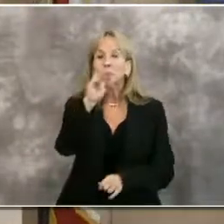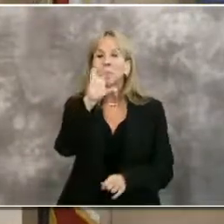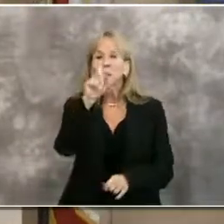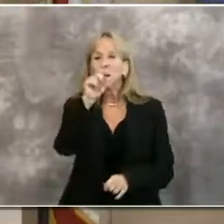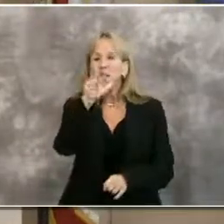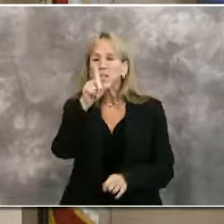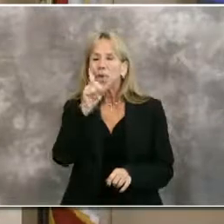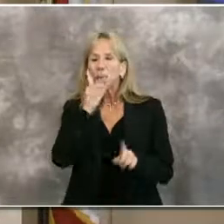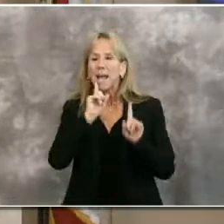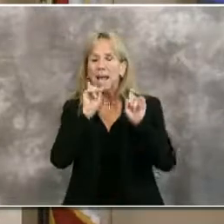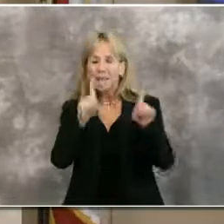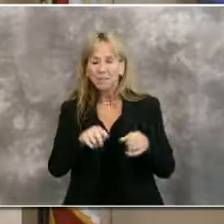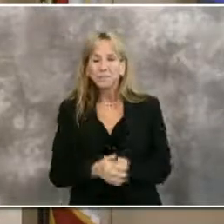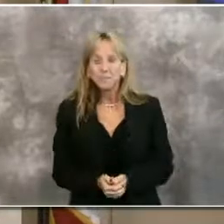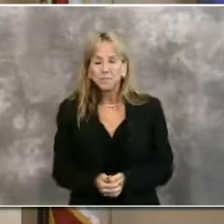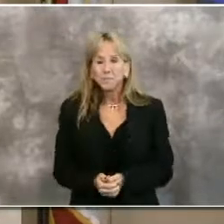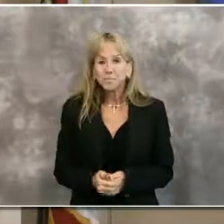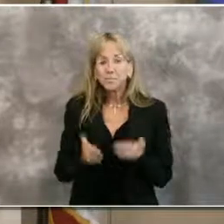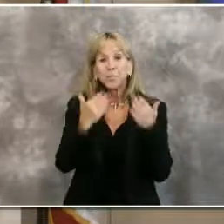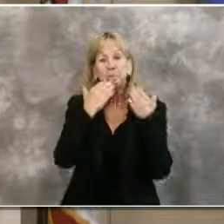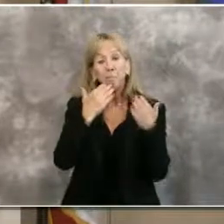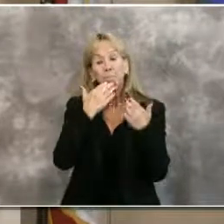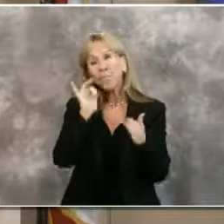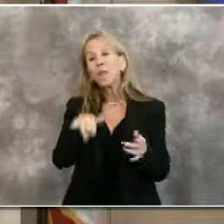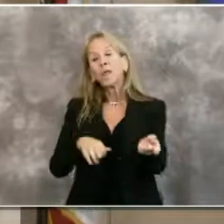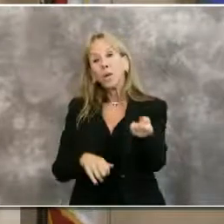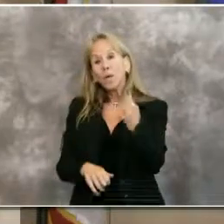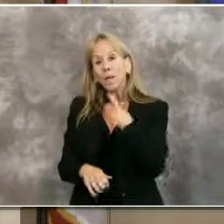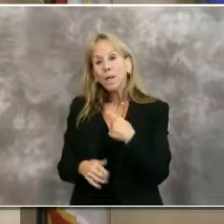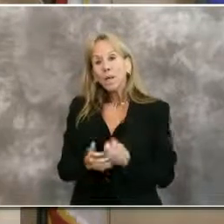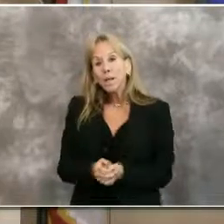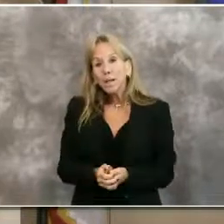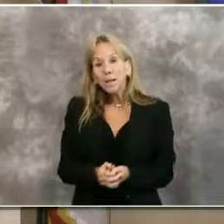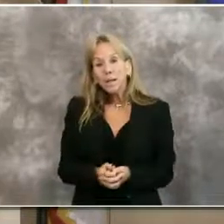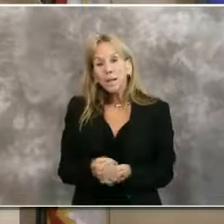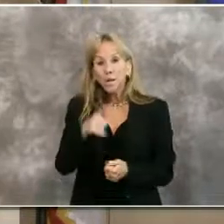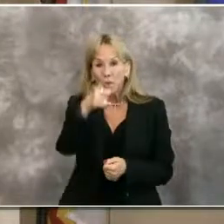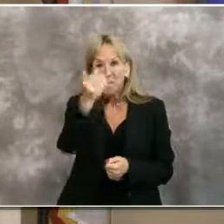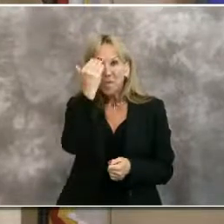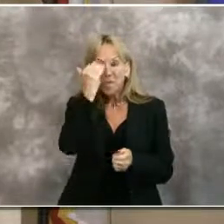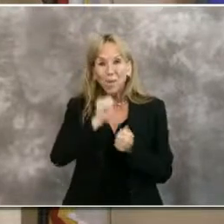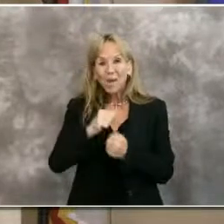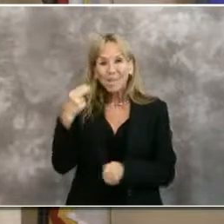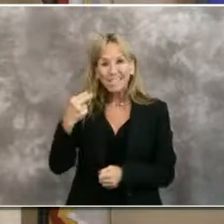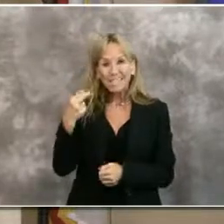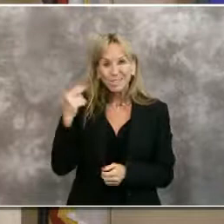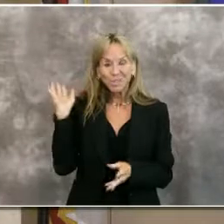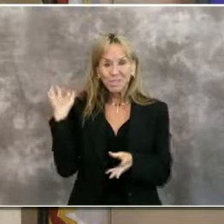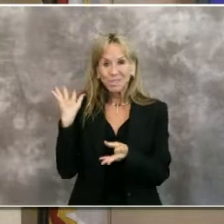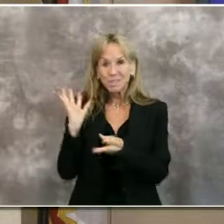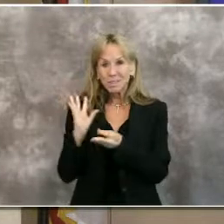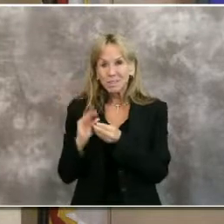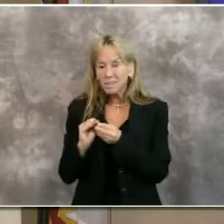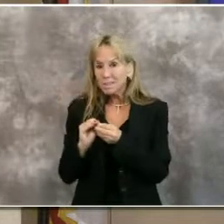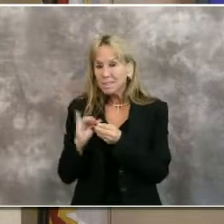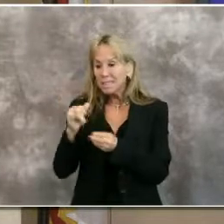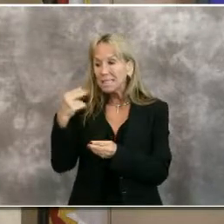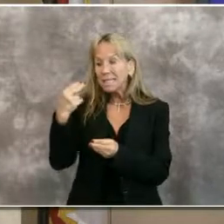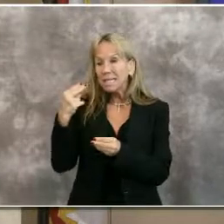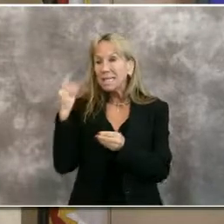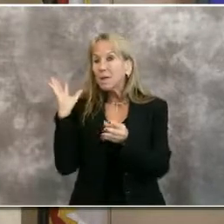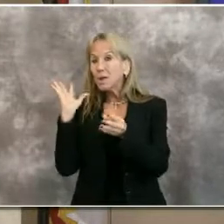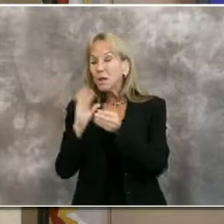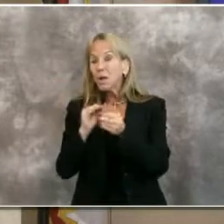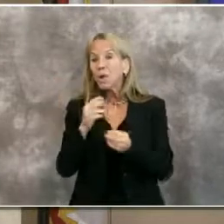Yes, thank you. Thank you for that question. Indeed, if you're familiar with the history, that there were a pair